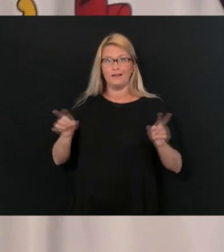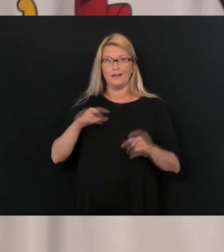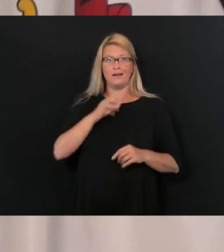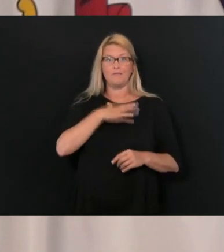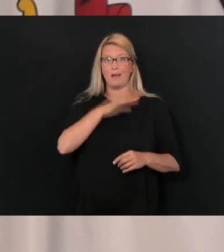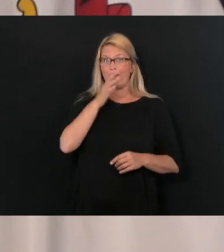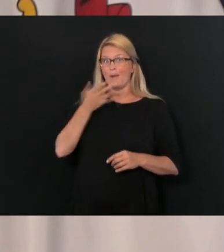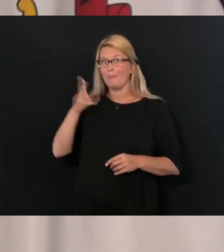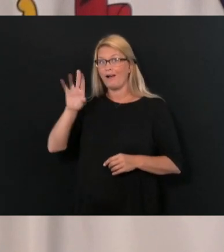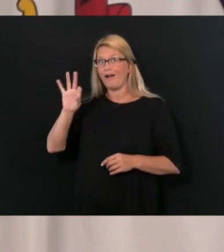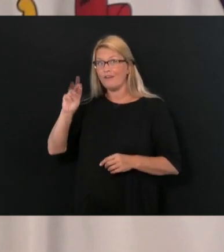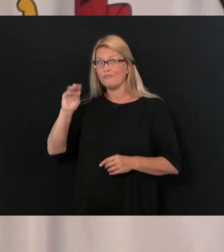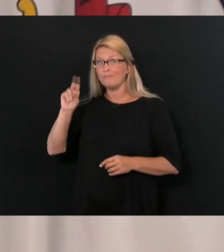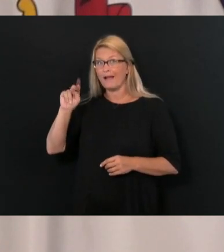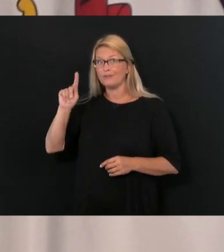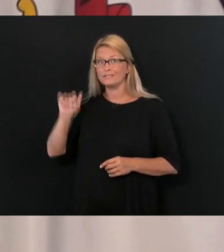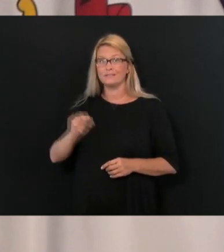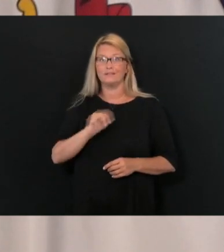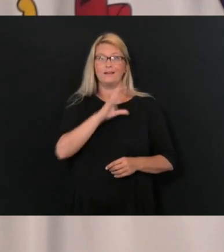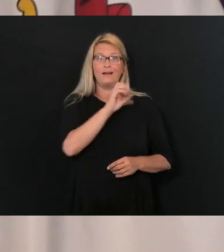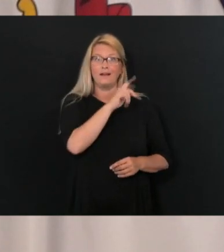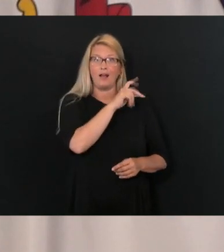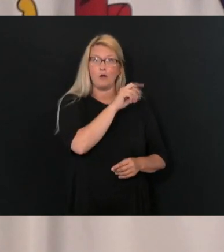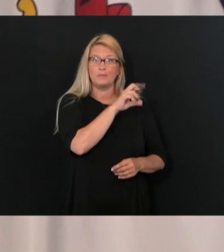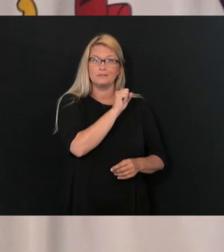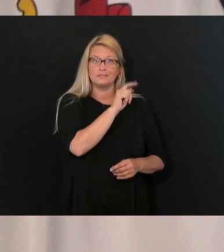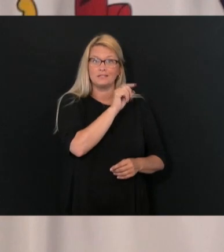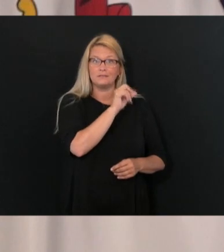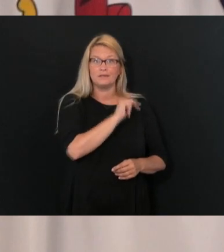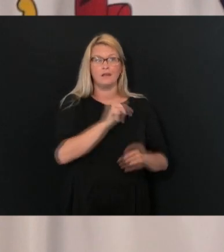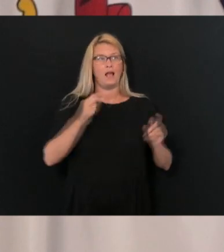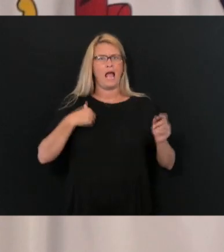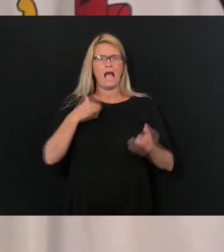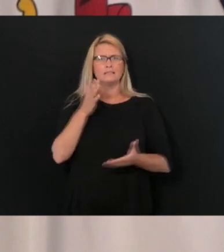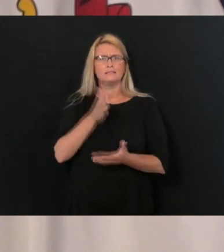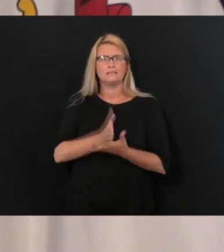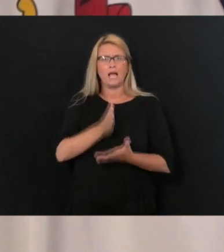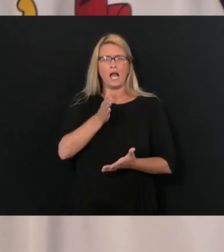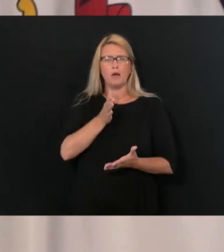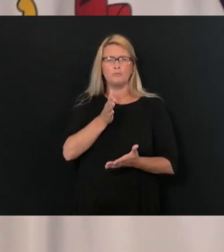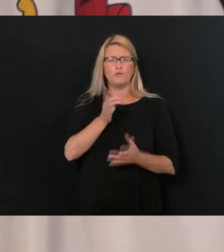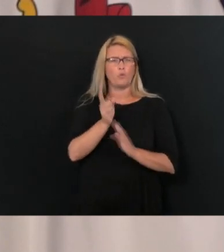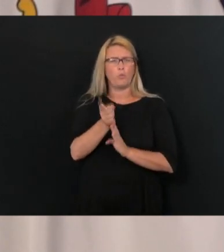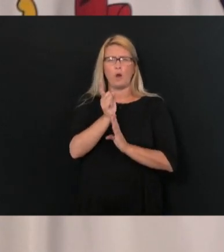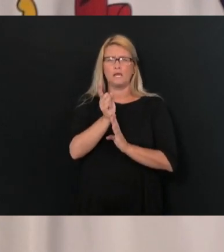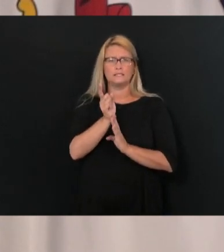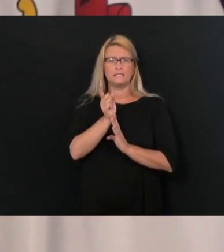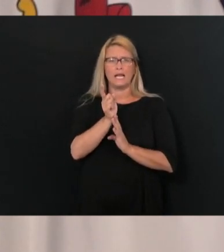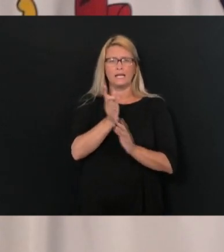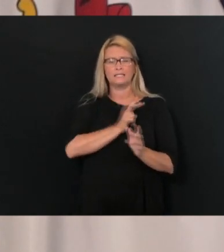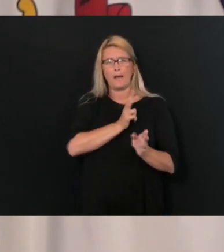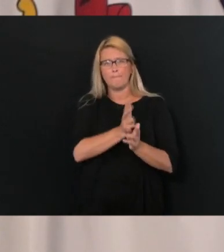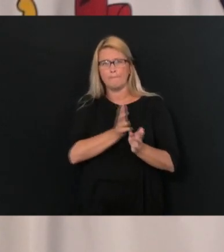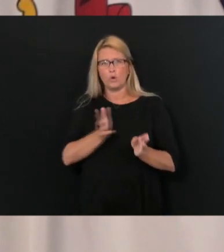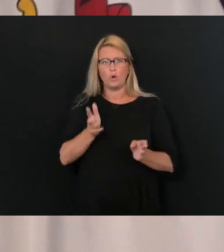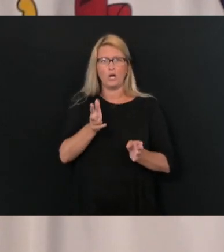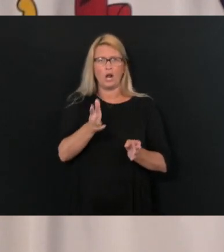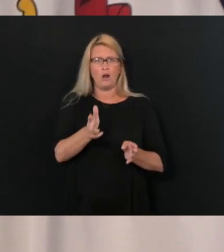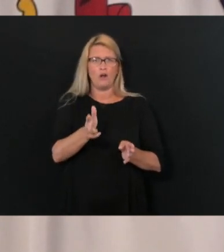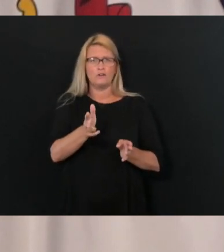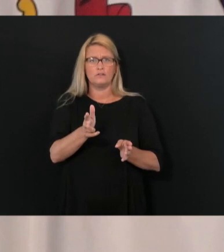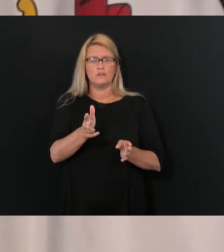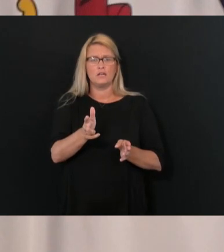Mountain. But on the way down there, I stopped just for a second on the side of the road at